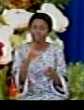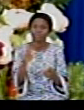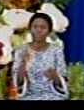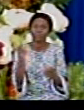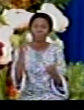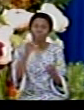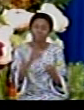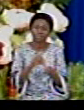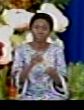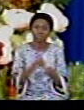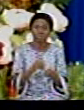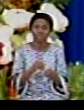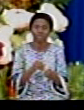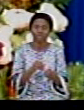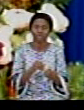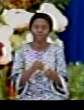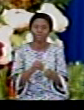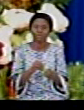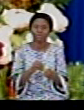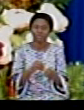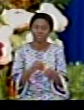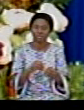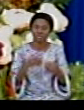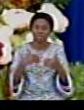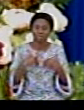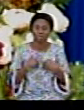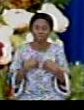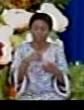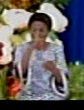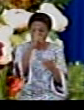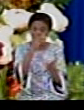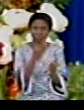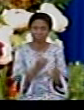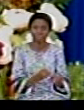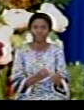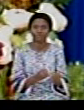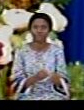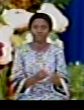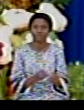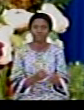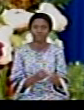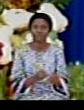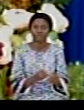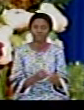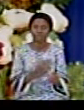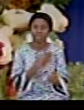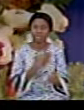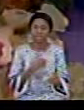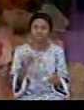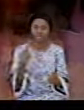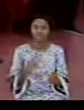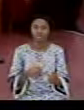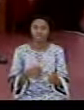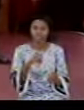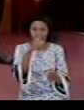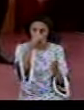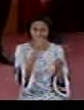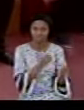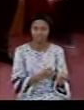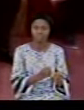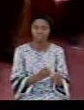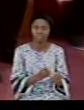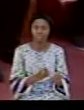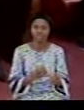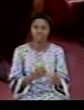like Son, the image of Christ reproducing him will be reproducing you, reproducing me in